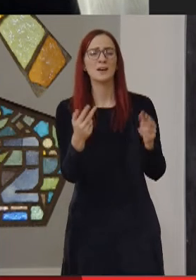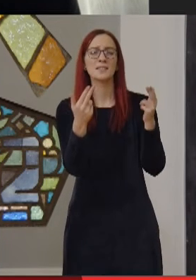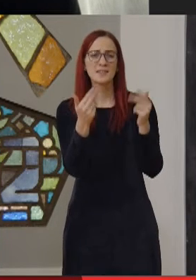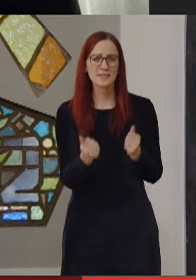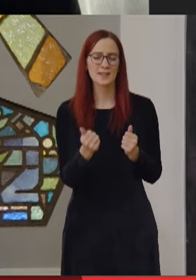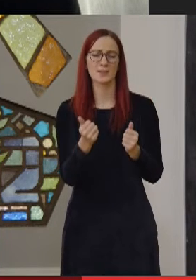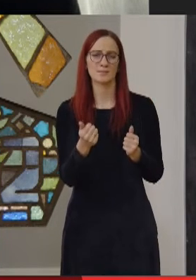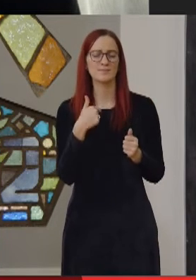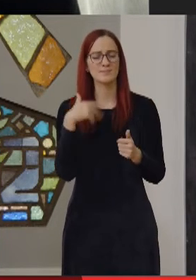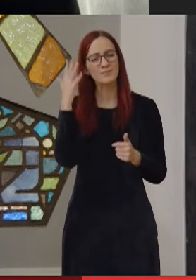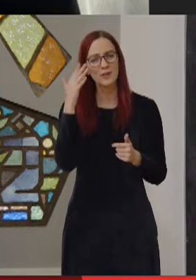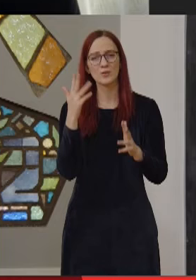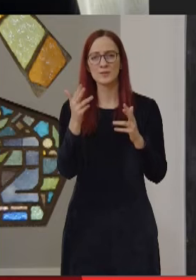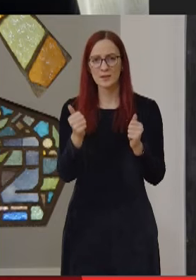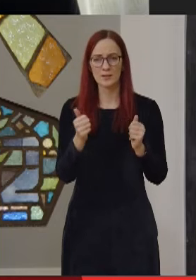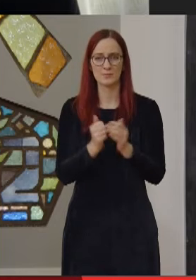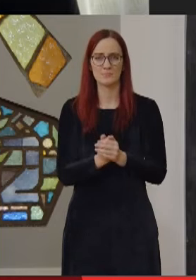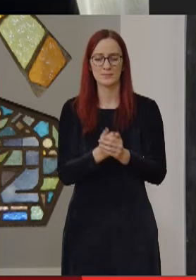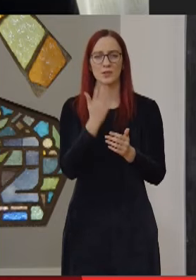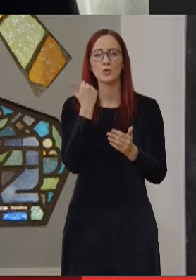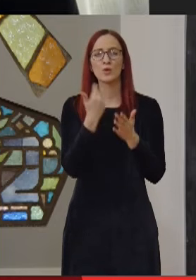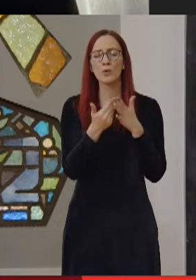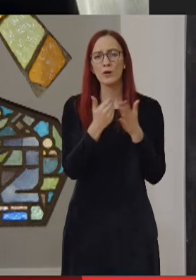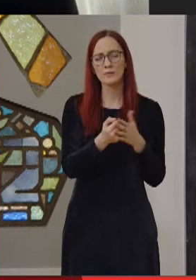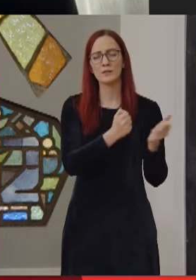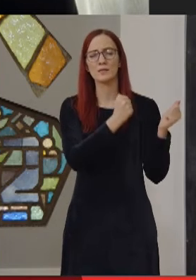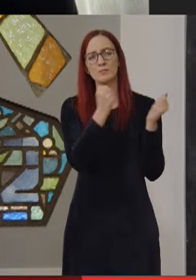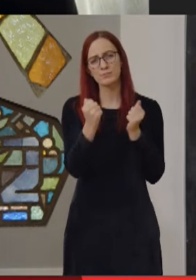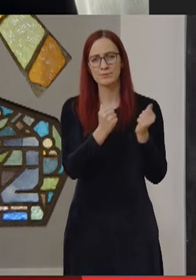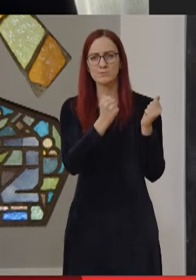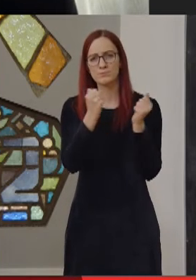Well, yes, I think, yes,